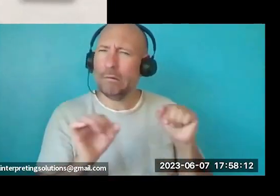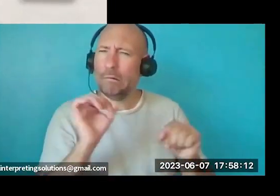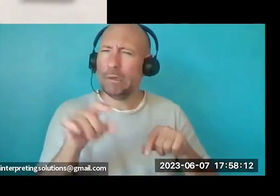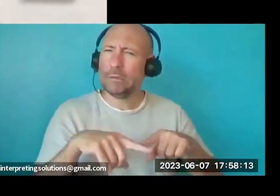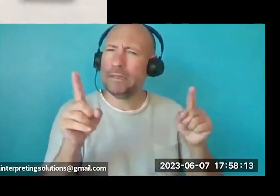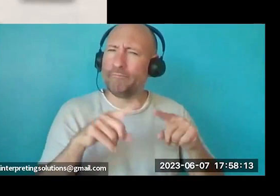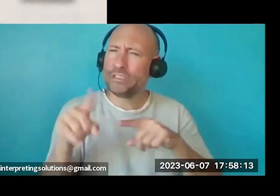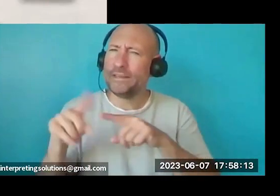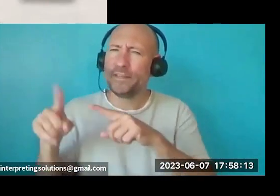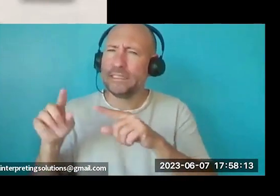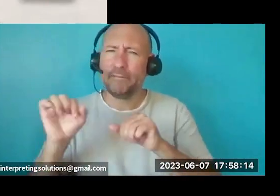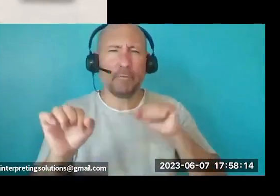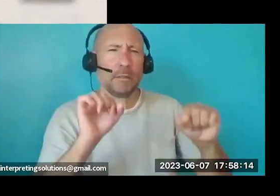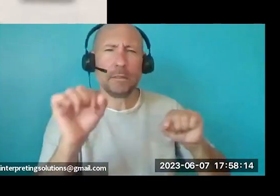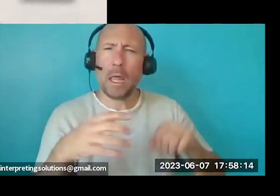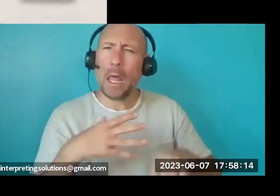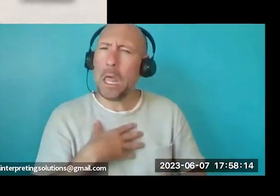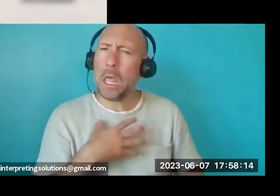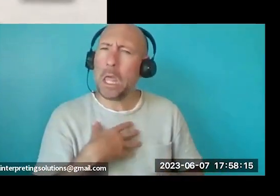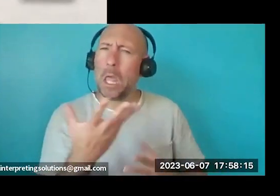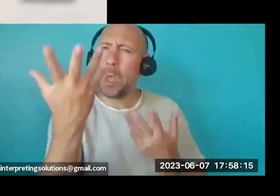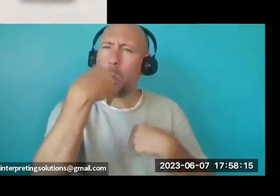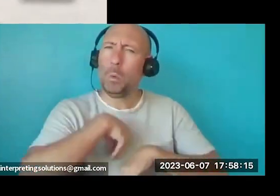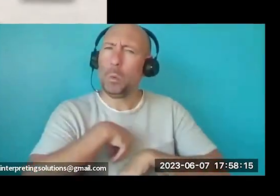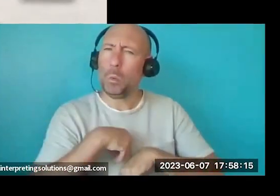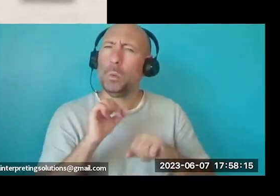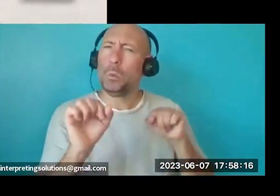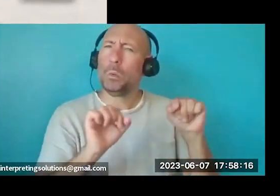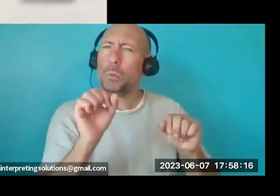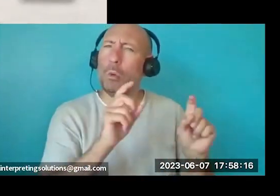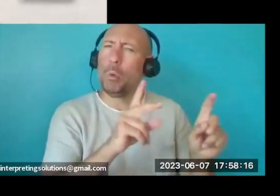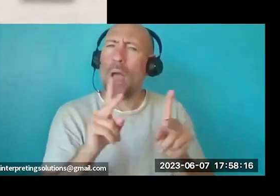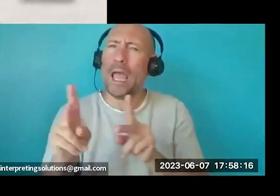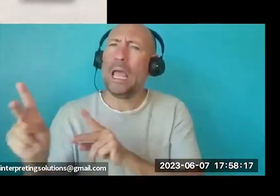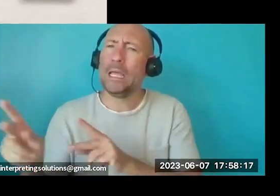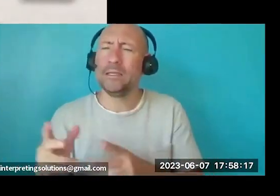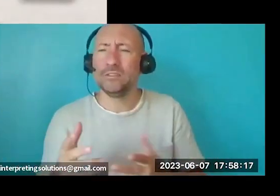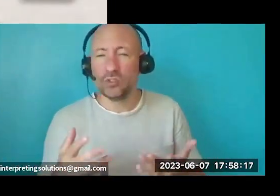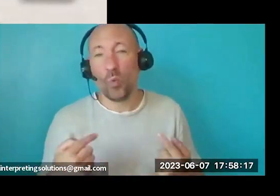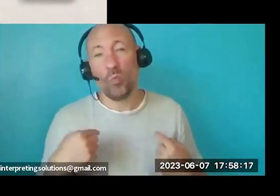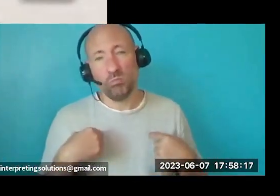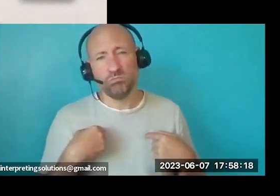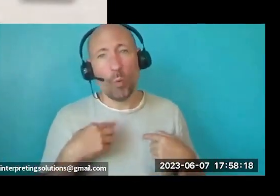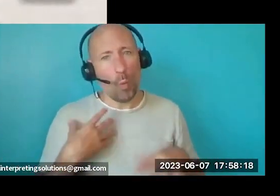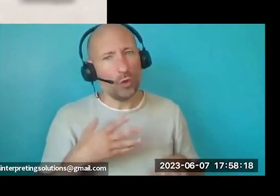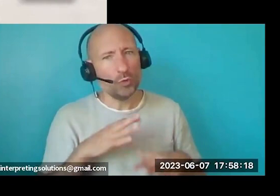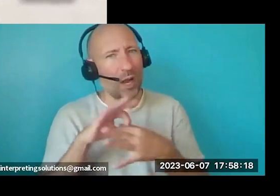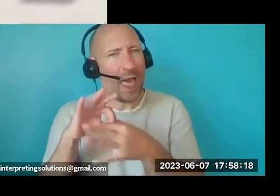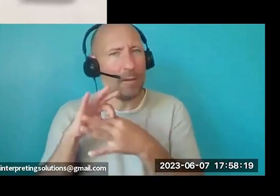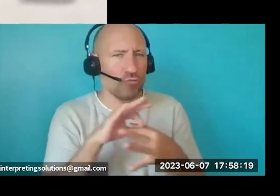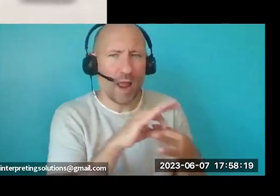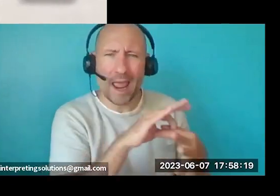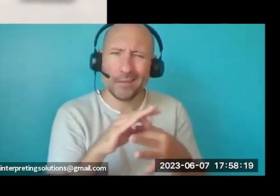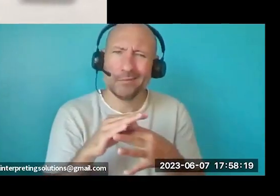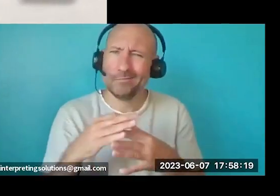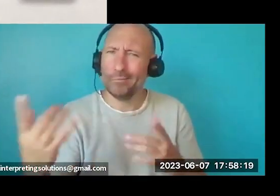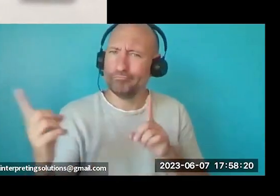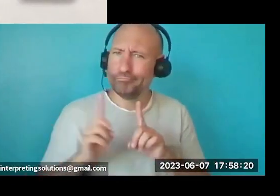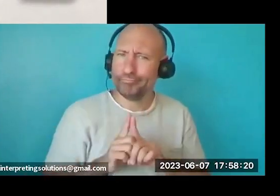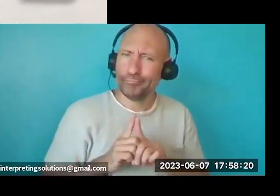access work. And something I think we're really keen on is collaborating and having consultants come